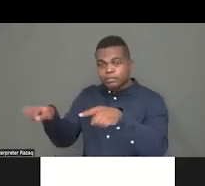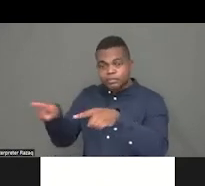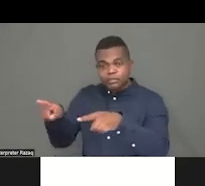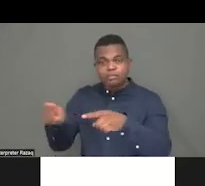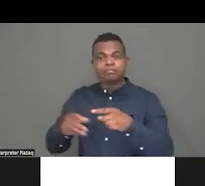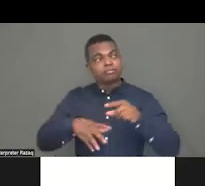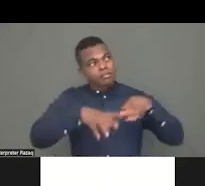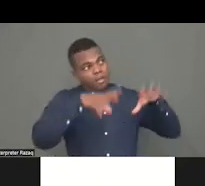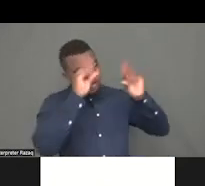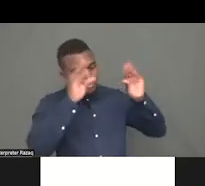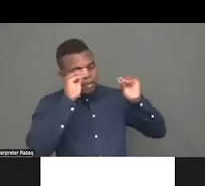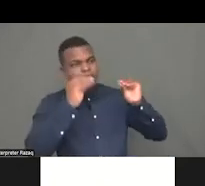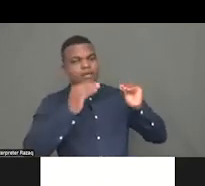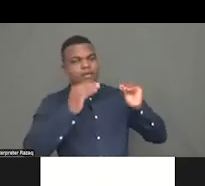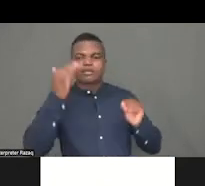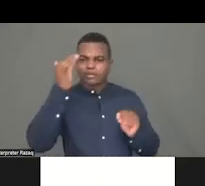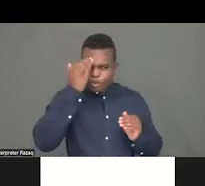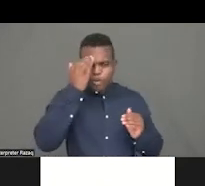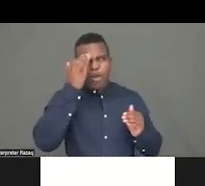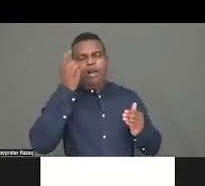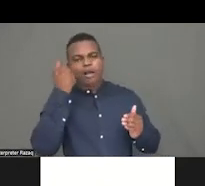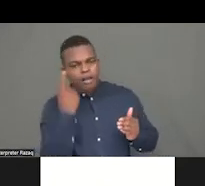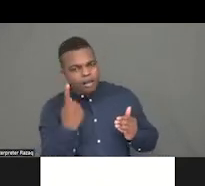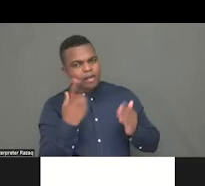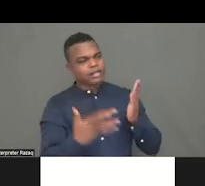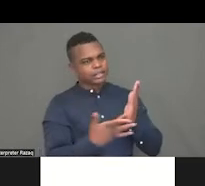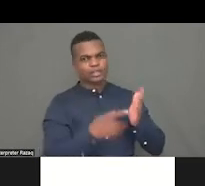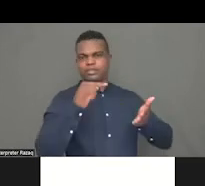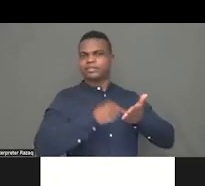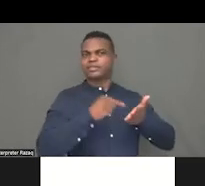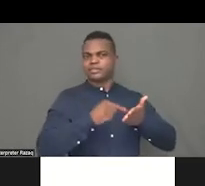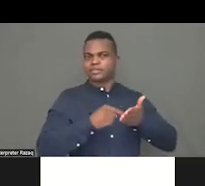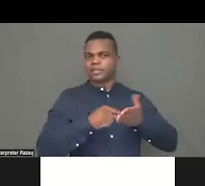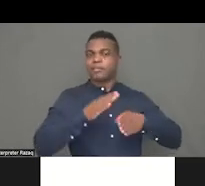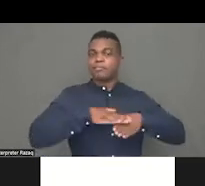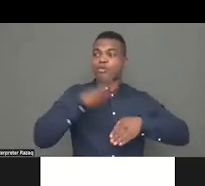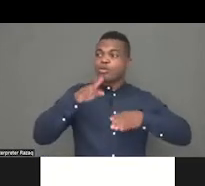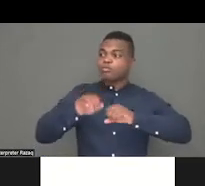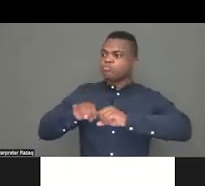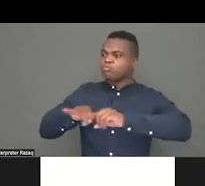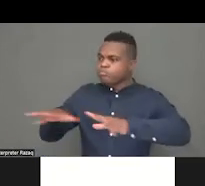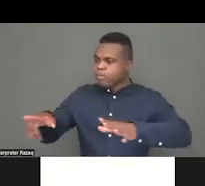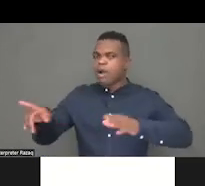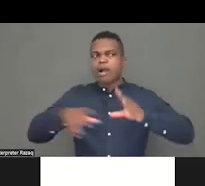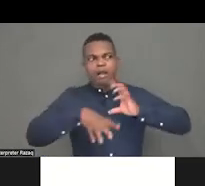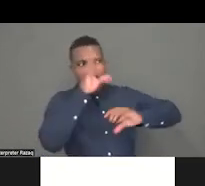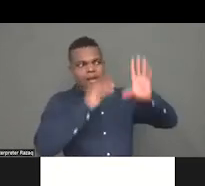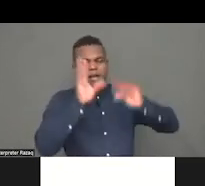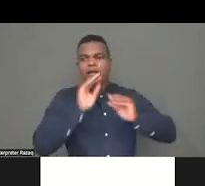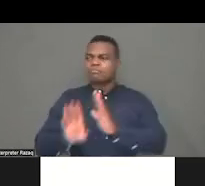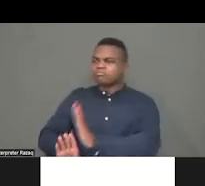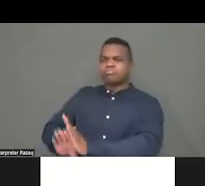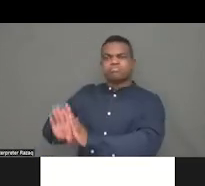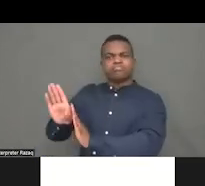across Africa. And then while this is what we need for learners